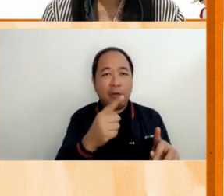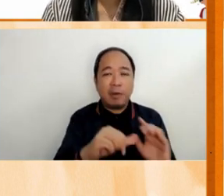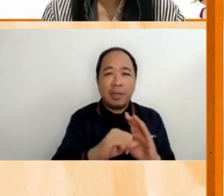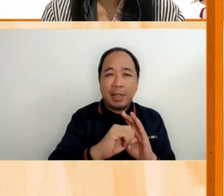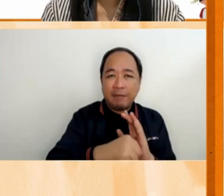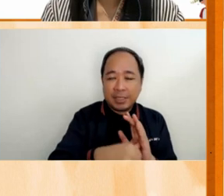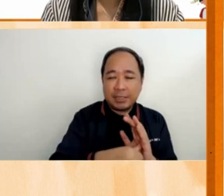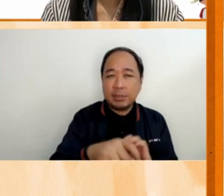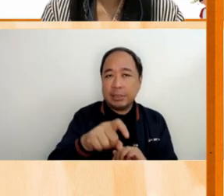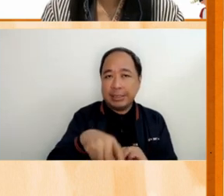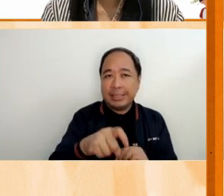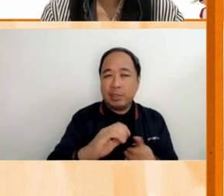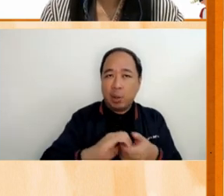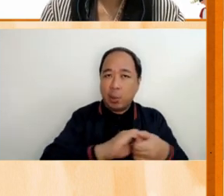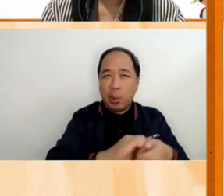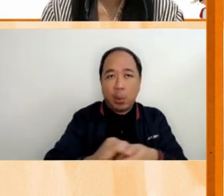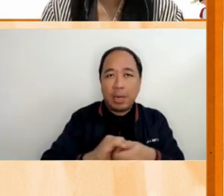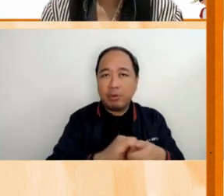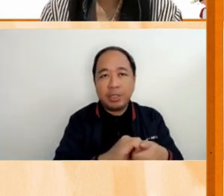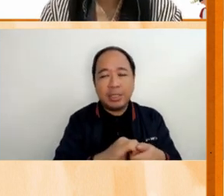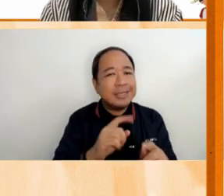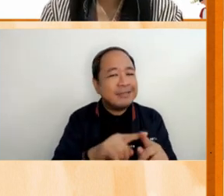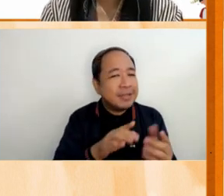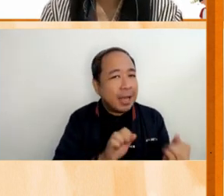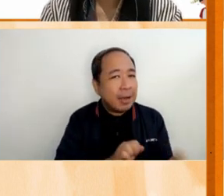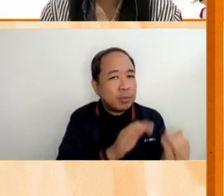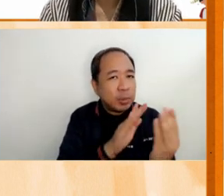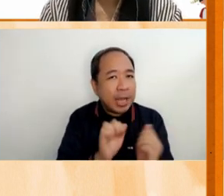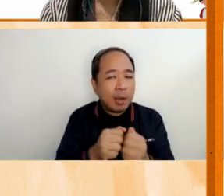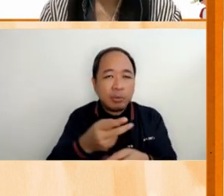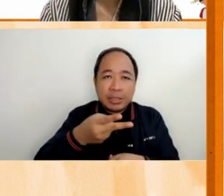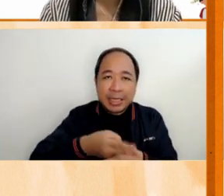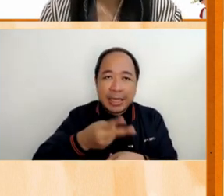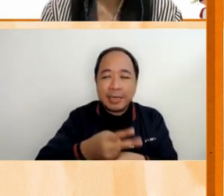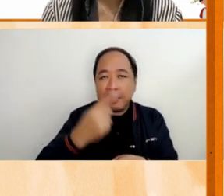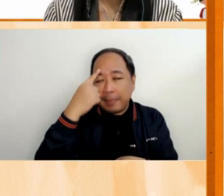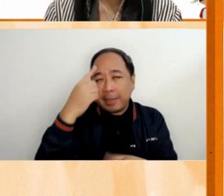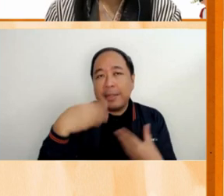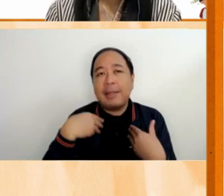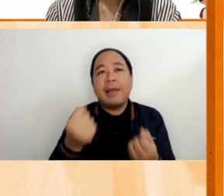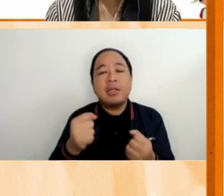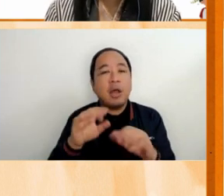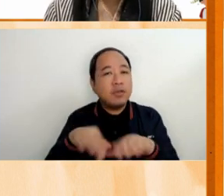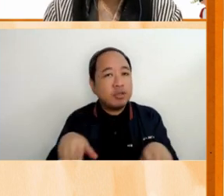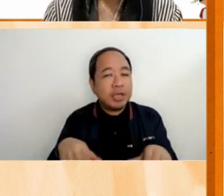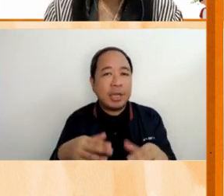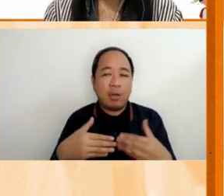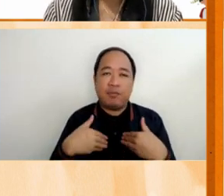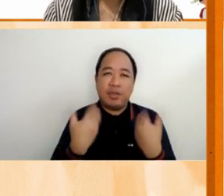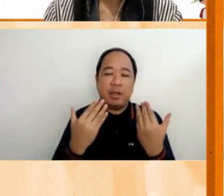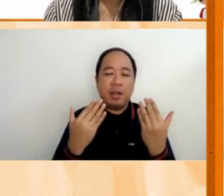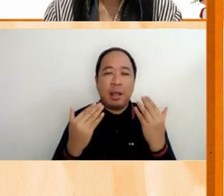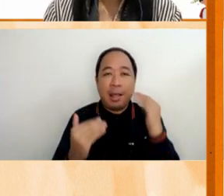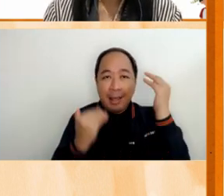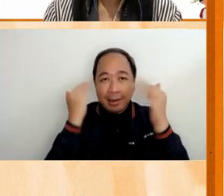for collaborative effort and approach in the mental health care of children, adolescents, and young adults. We have